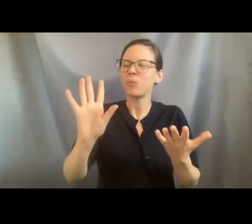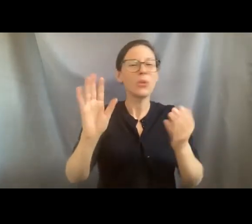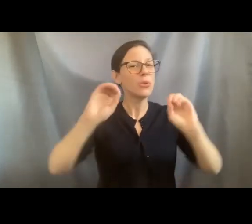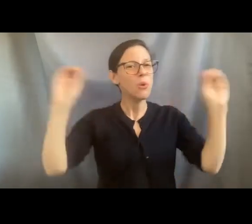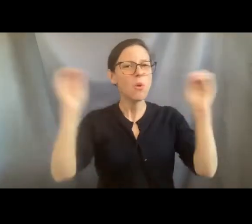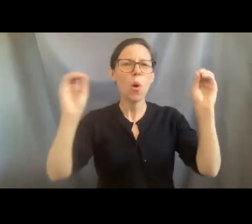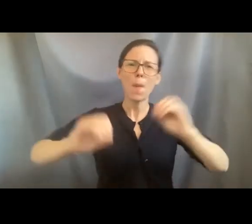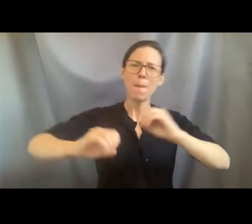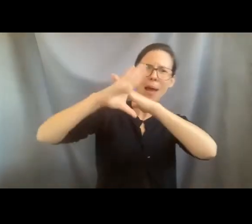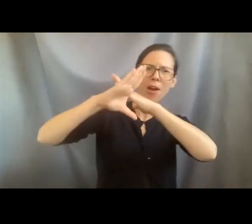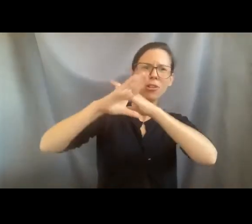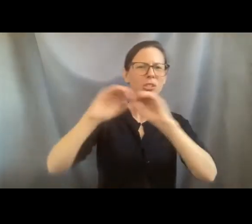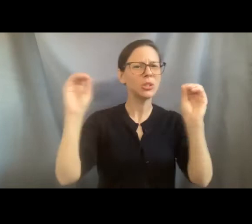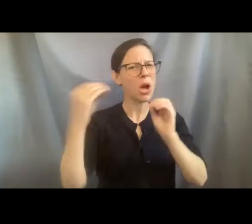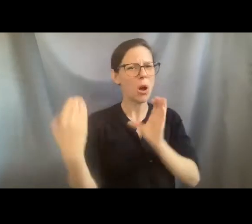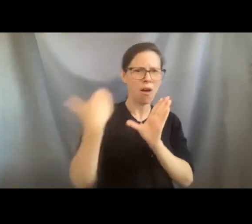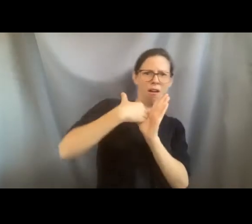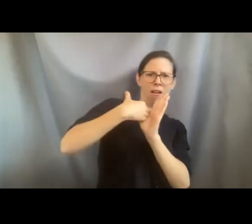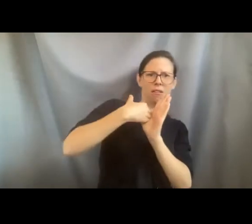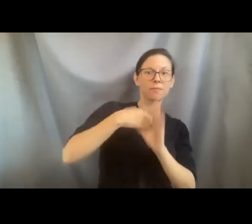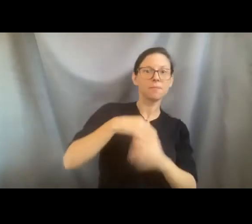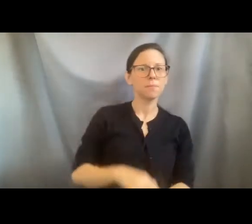barriers and interference.